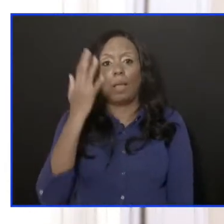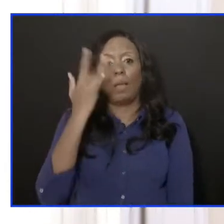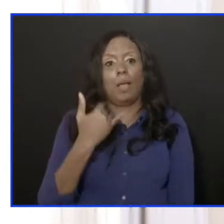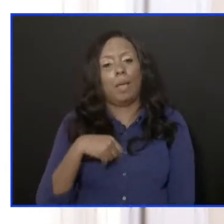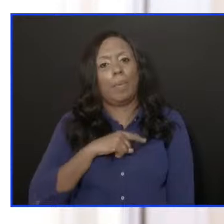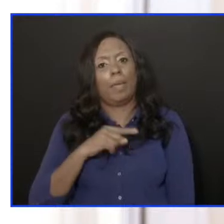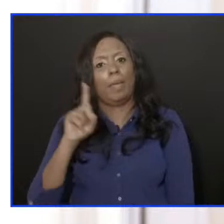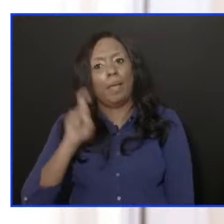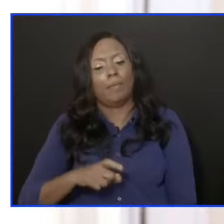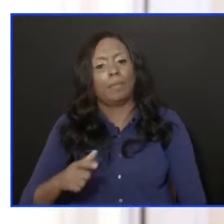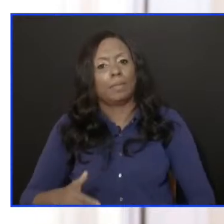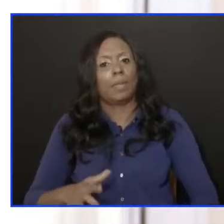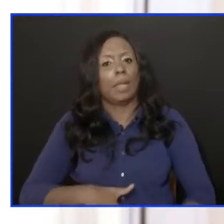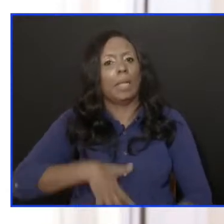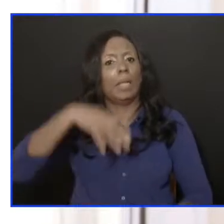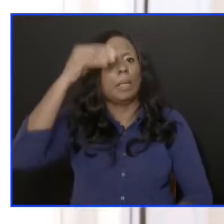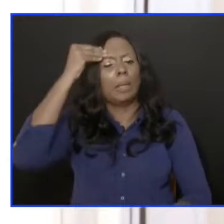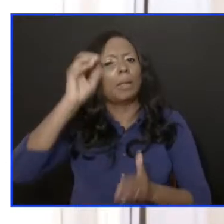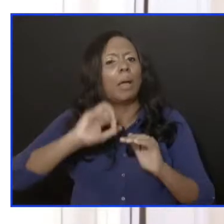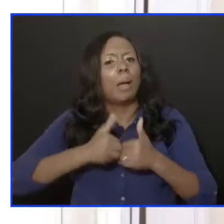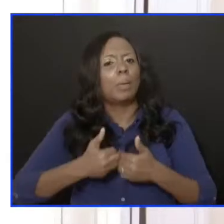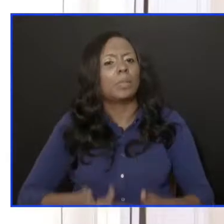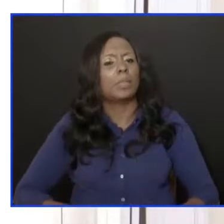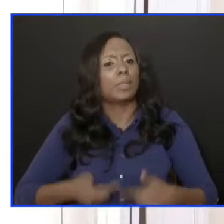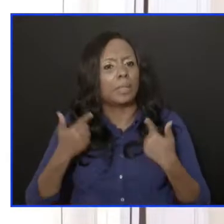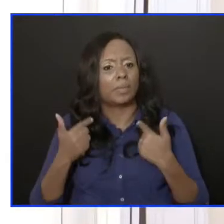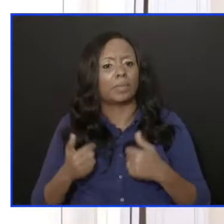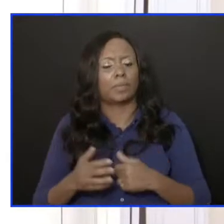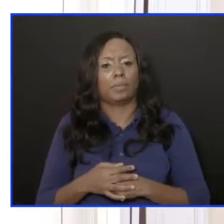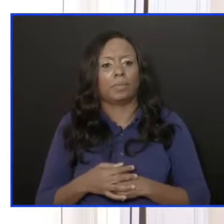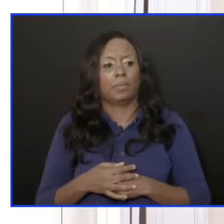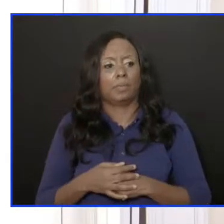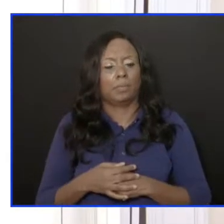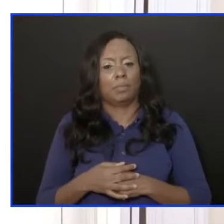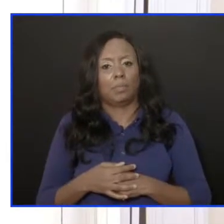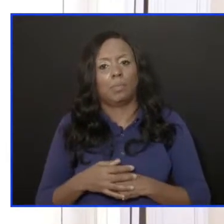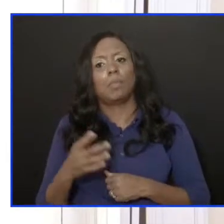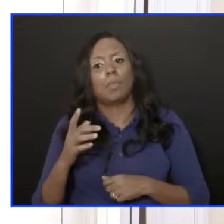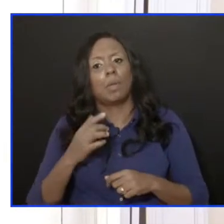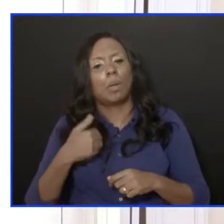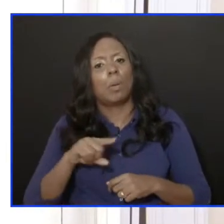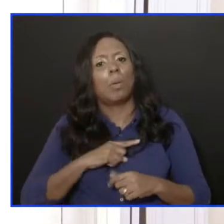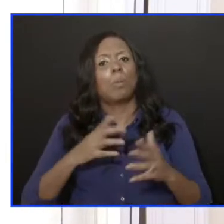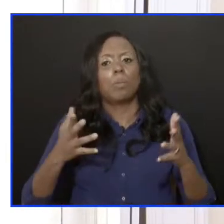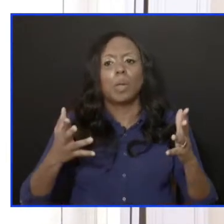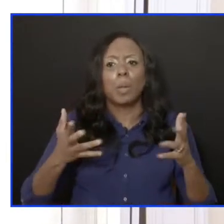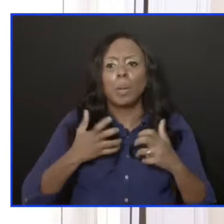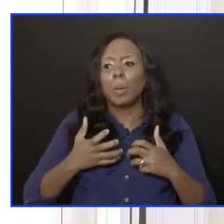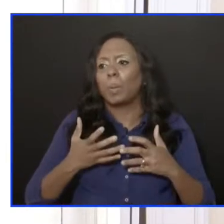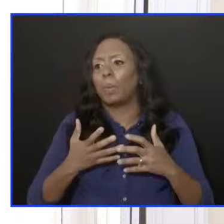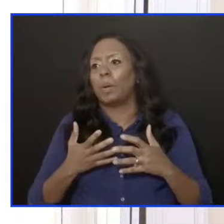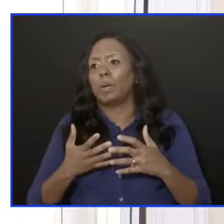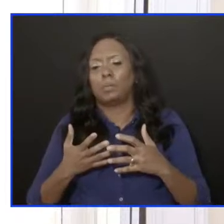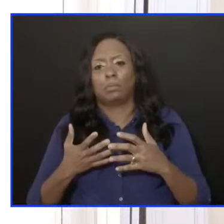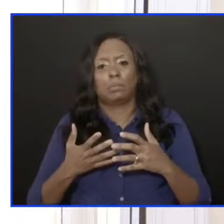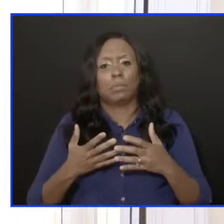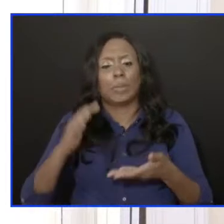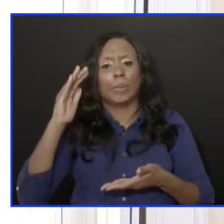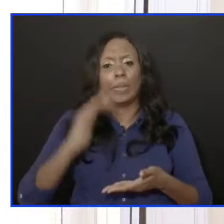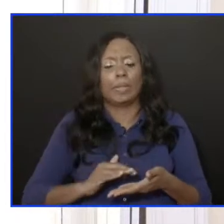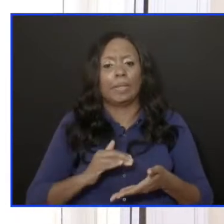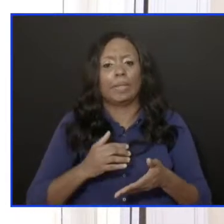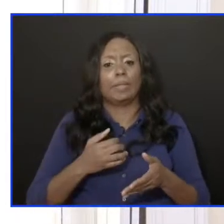to live with it, but we want to learn to live with it with the least possible consequences to Barbadians. Jeffrey has already told you